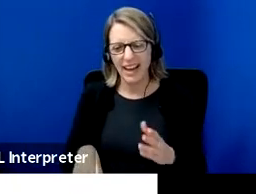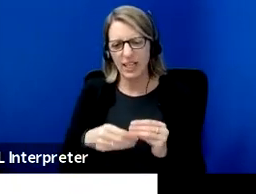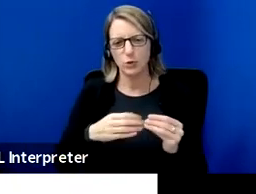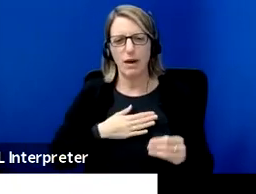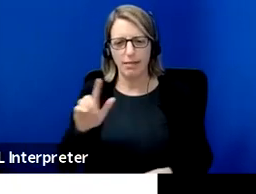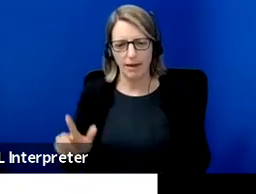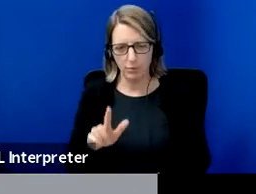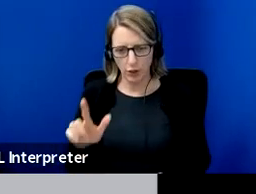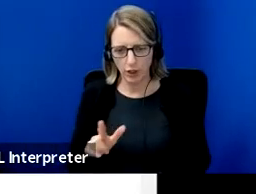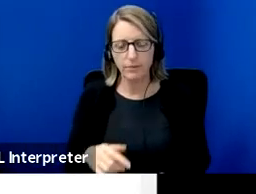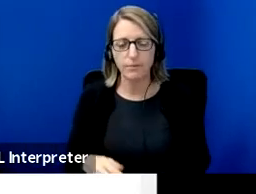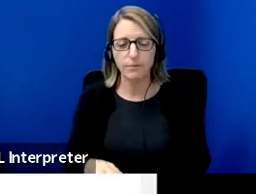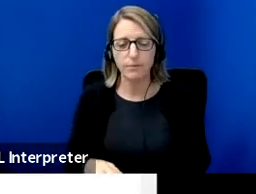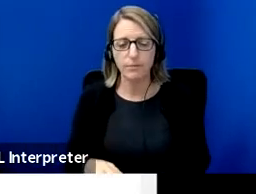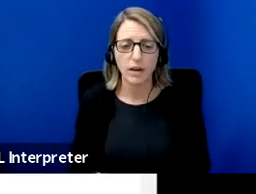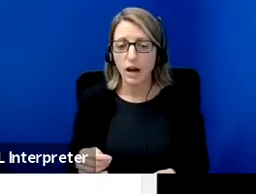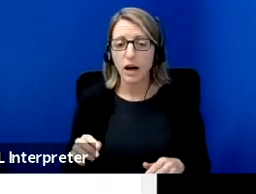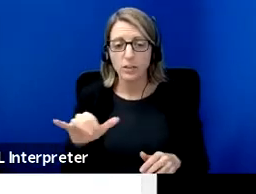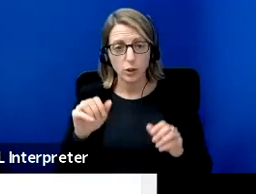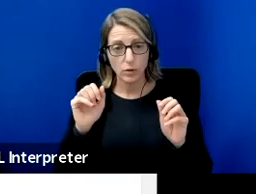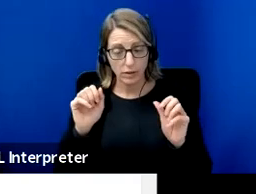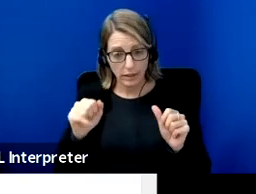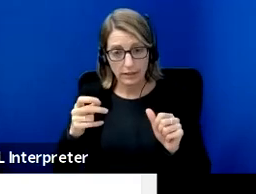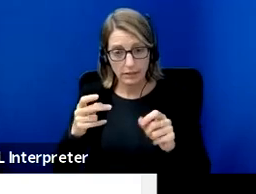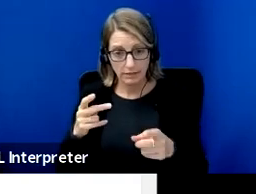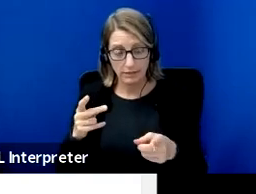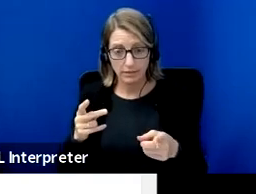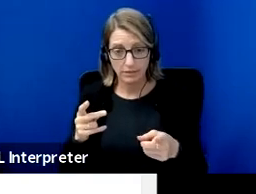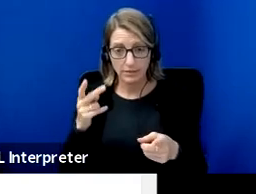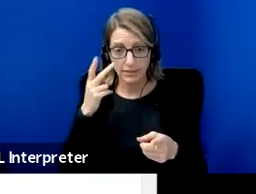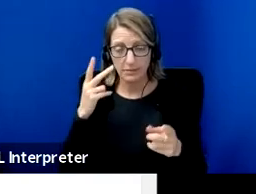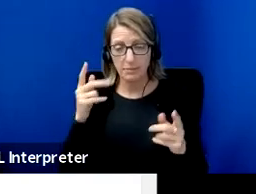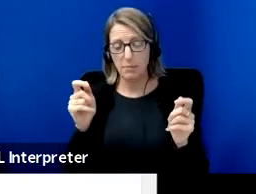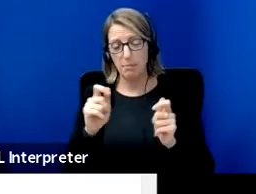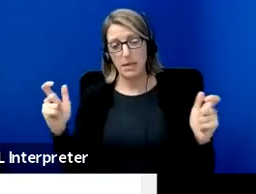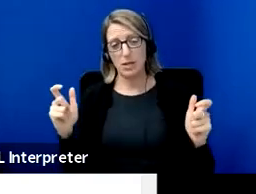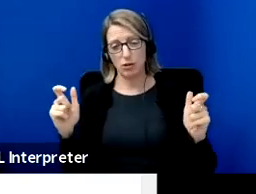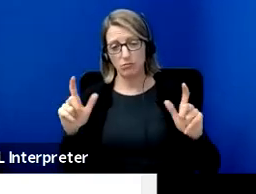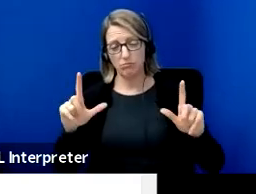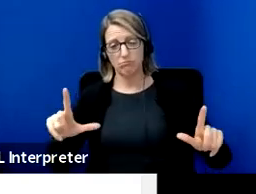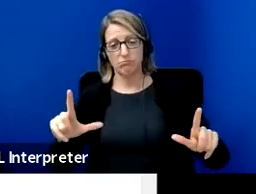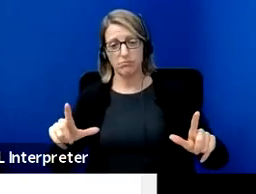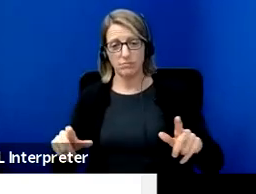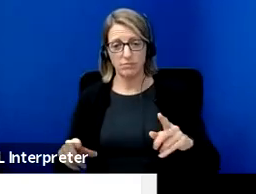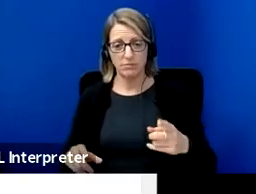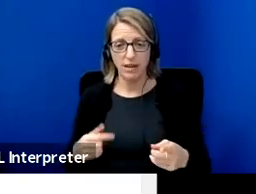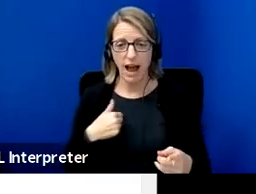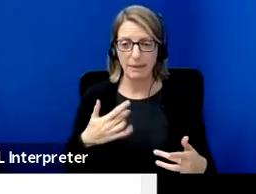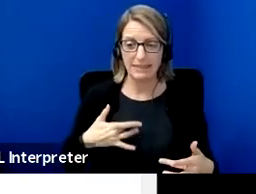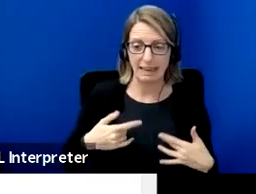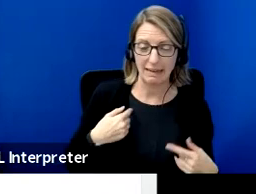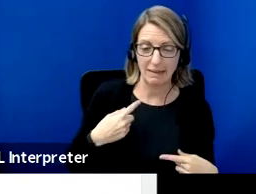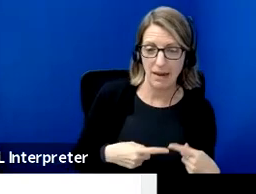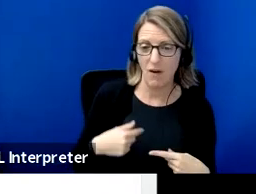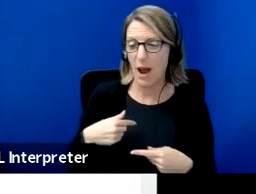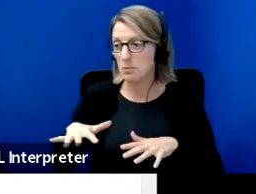preview, I could have clicked on the template and viewed it. Back to school, this is how I'm feeling. I'm excited about, I'm nervous about, I can't